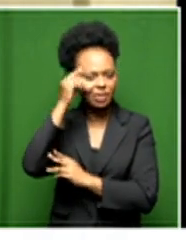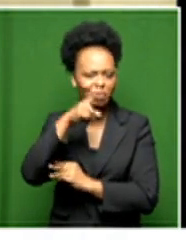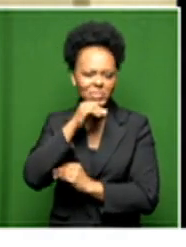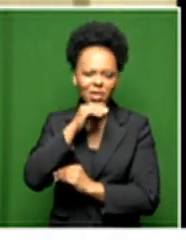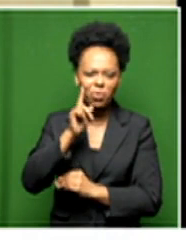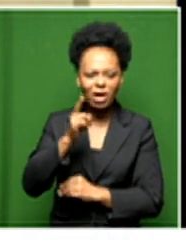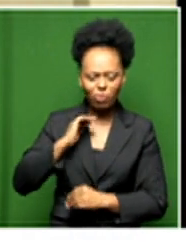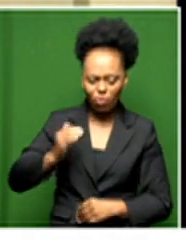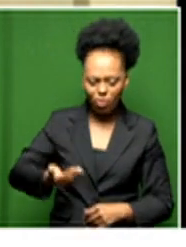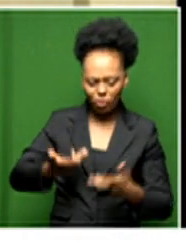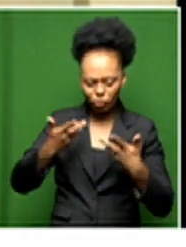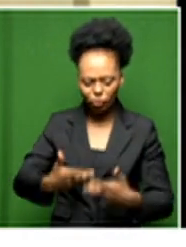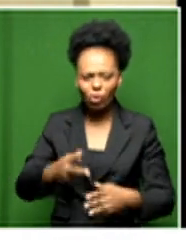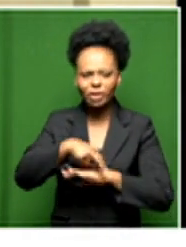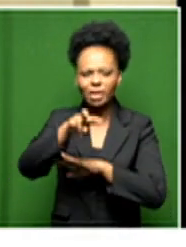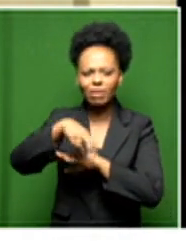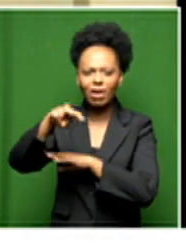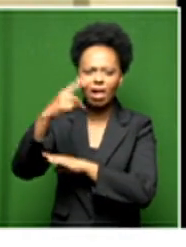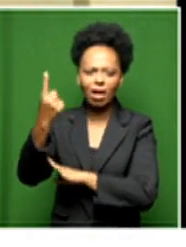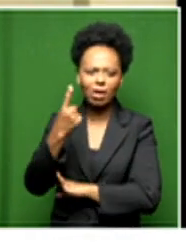woman, what it means to be traveling alone.